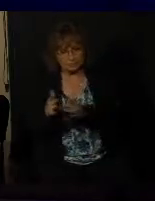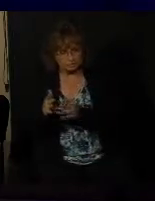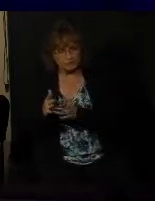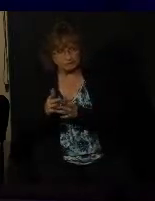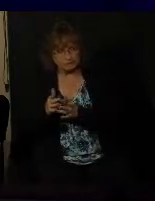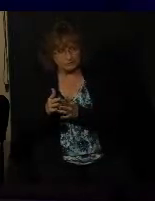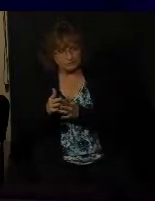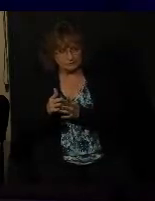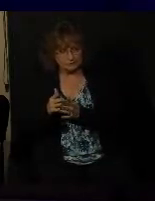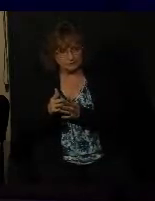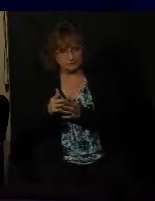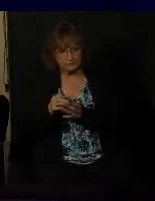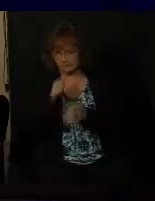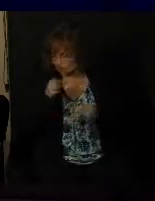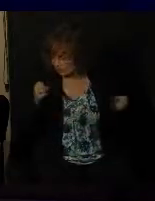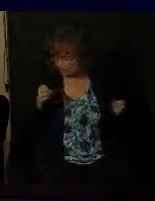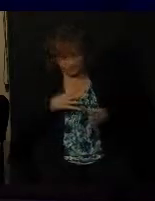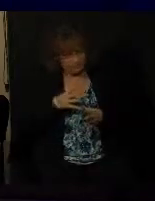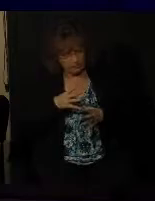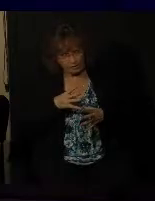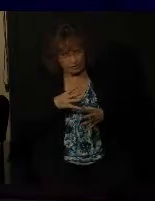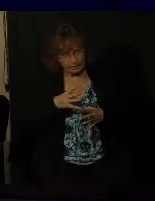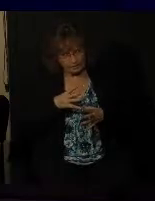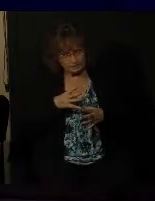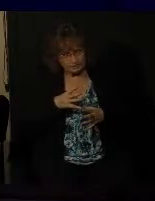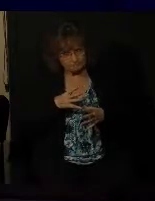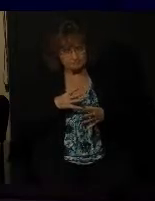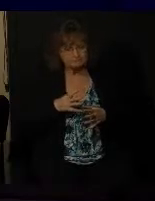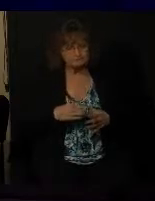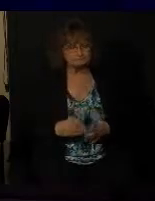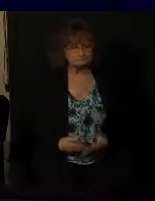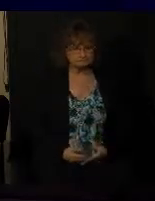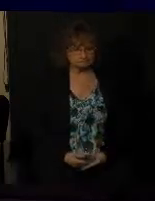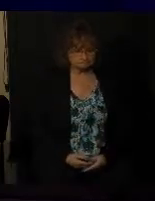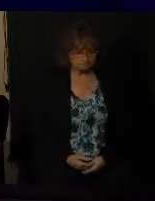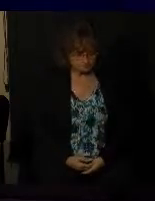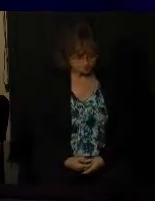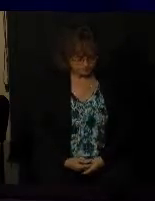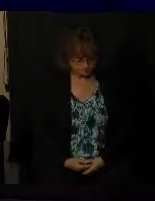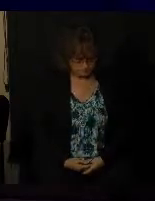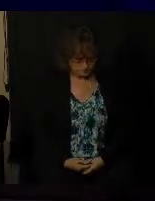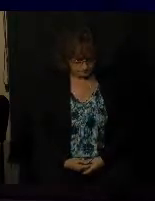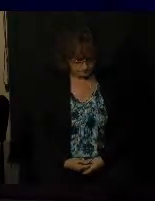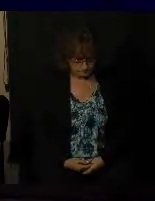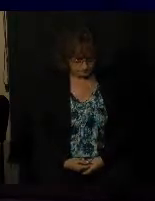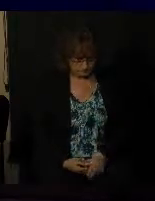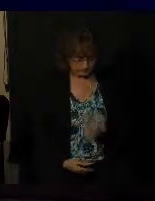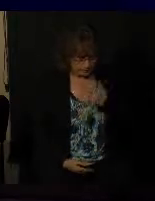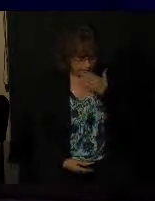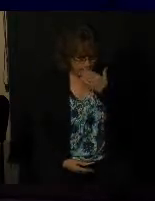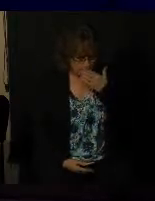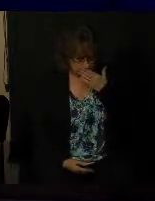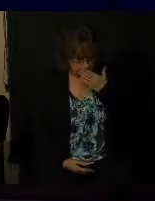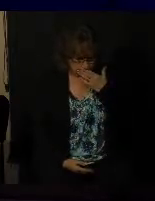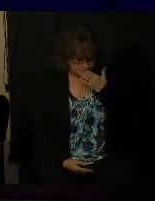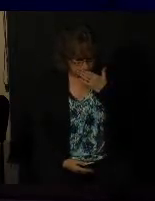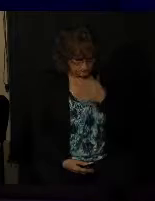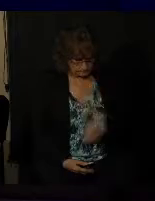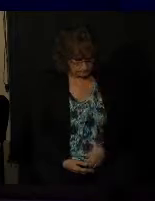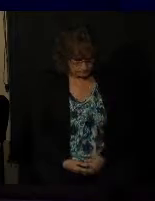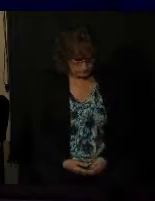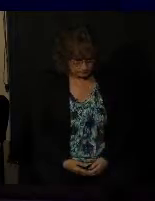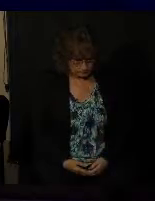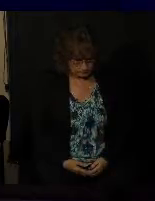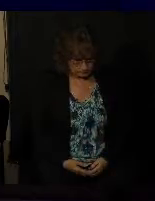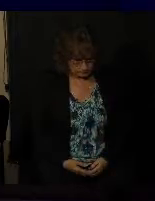And what I started to flip around was, I'm not depressed that these boys are coming in not knowing who